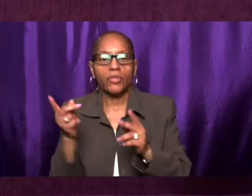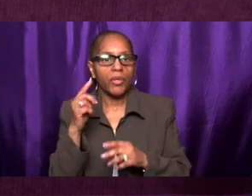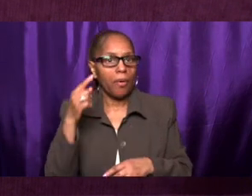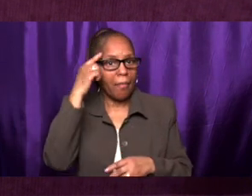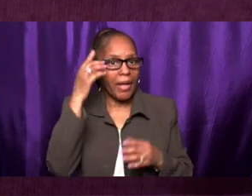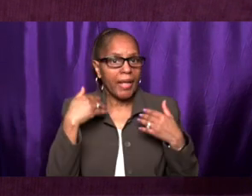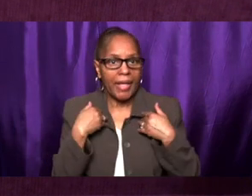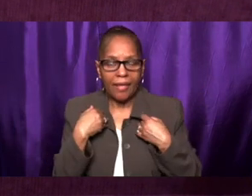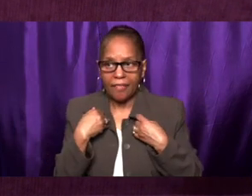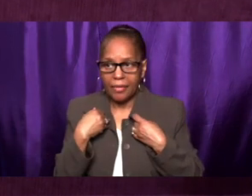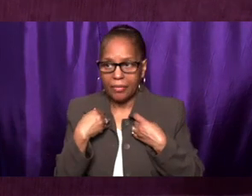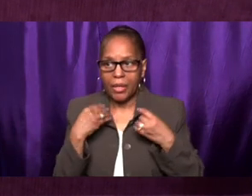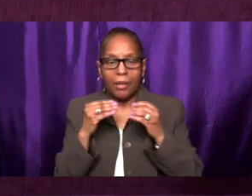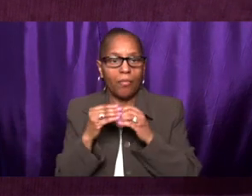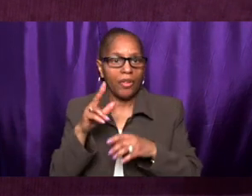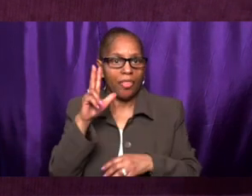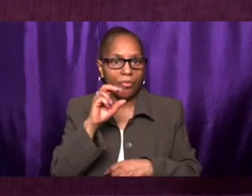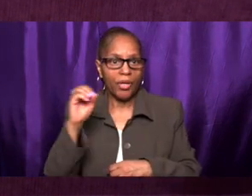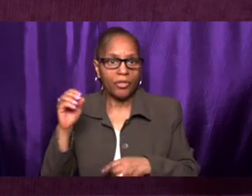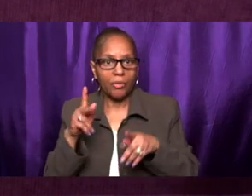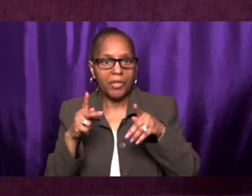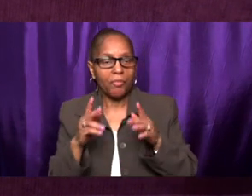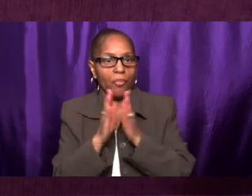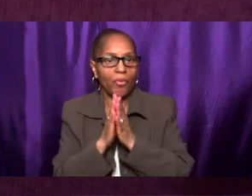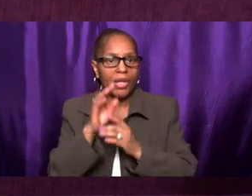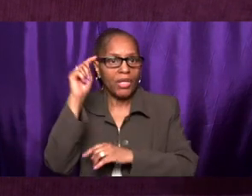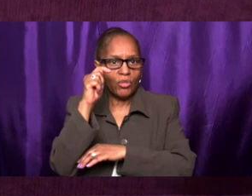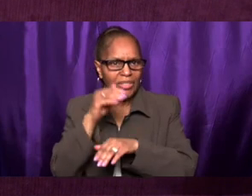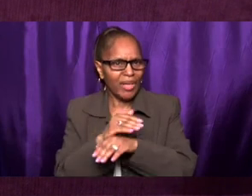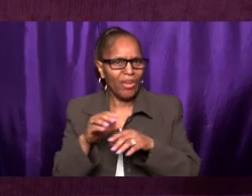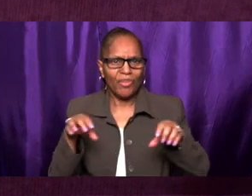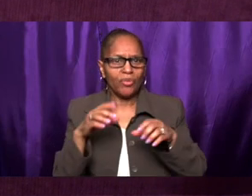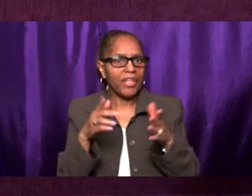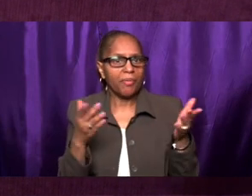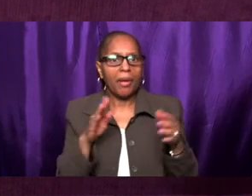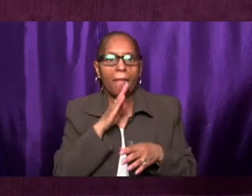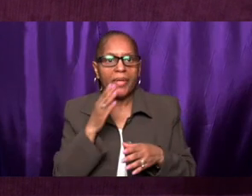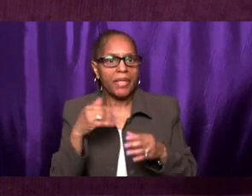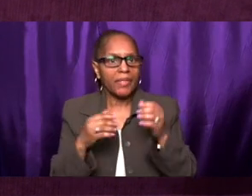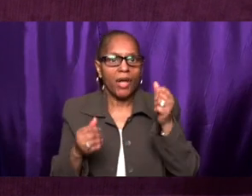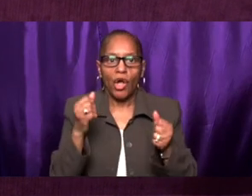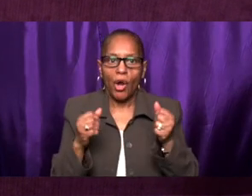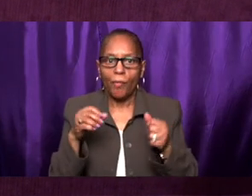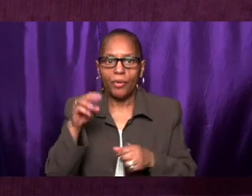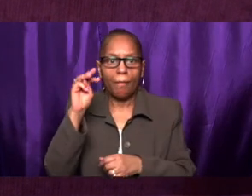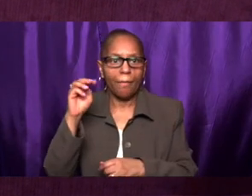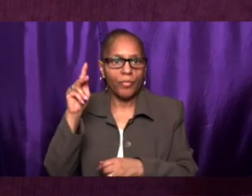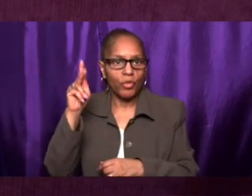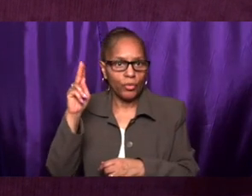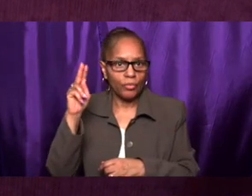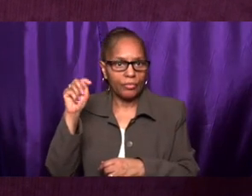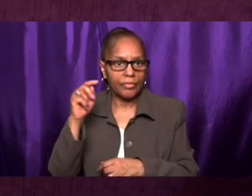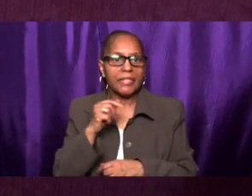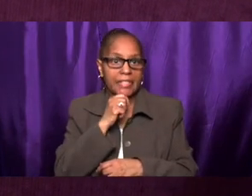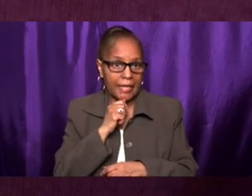mind having more than 300 people on prayer on Tuesday night, you ain't even got to do nothing but be in the car. Put it on mute.